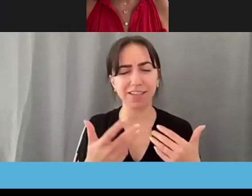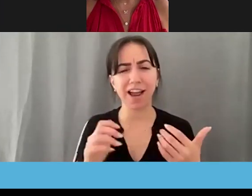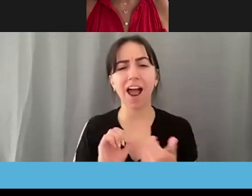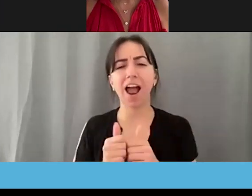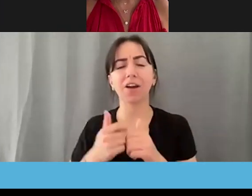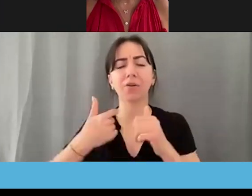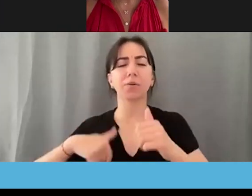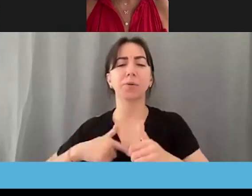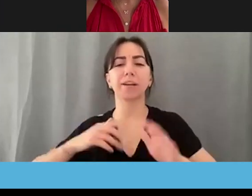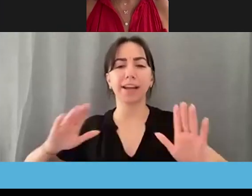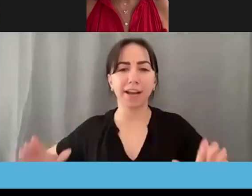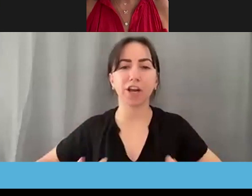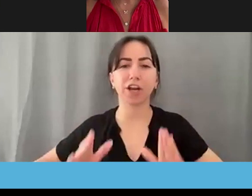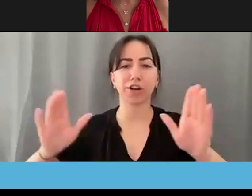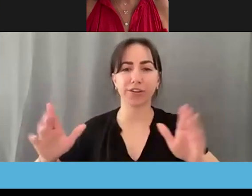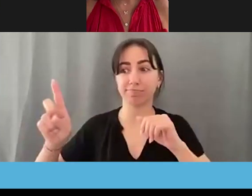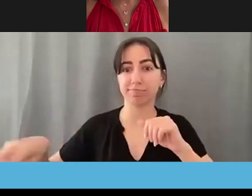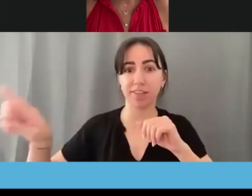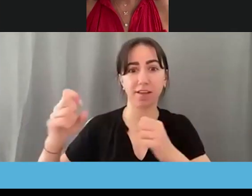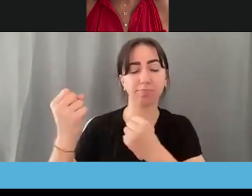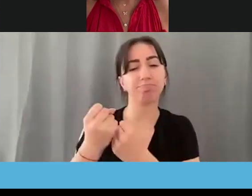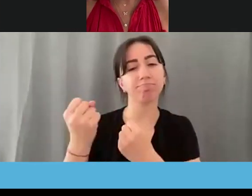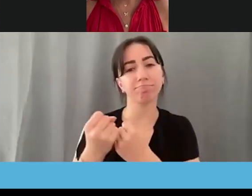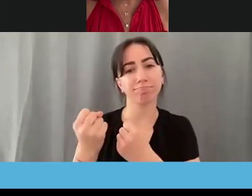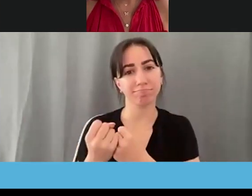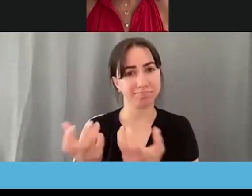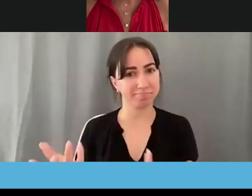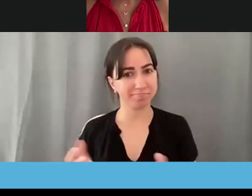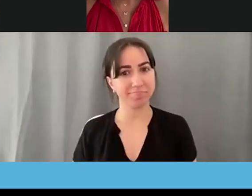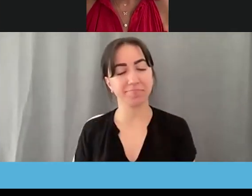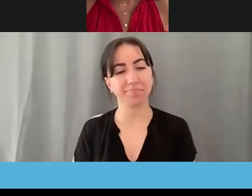we encourage them to be allies and to be advocates